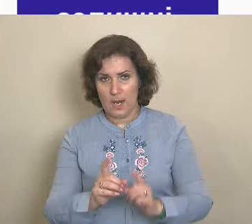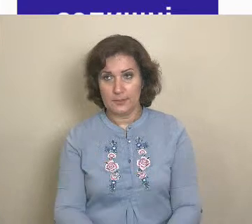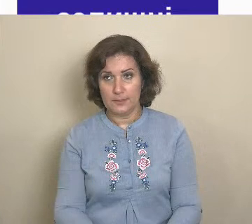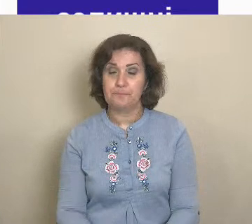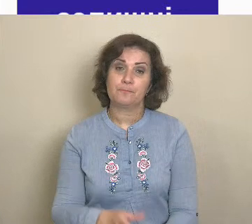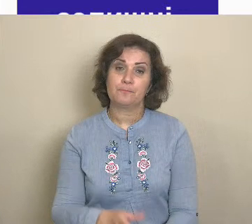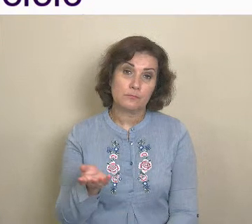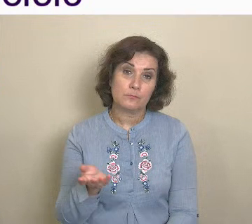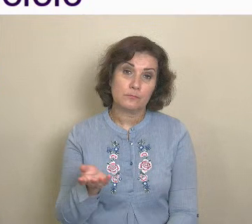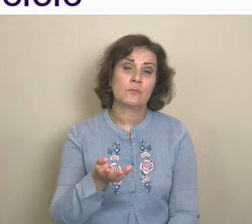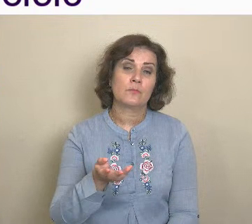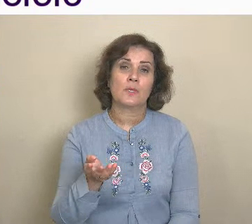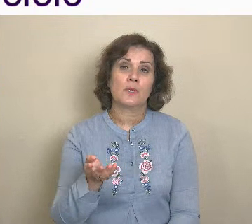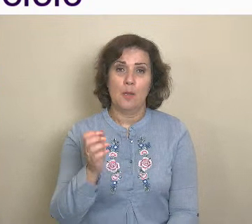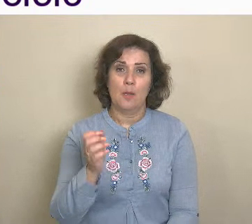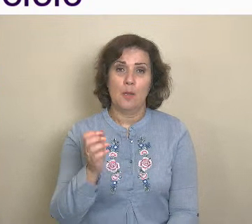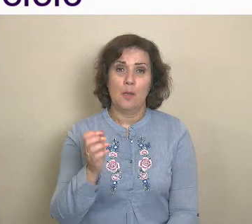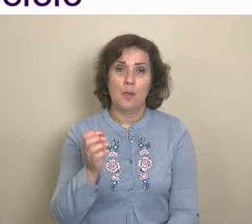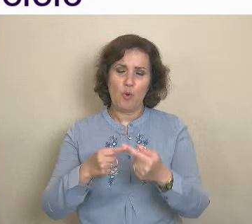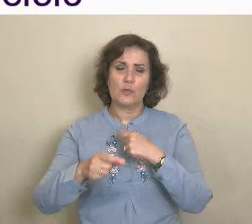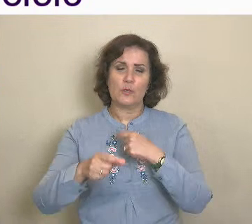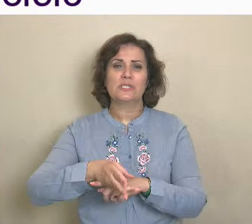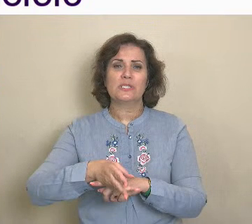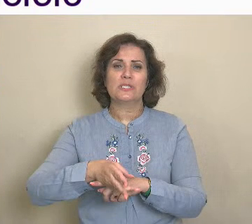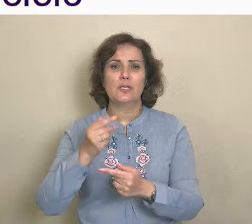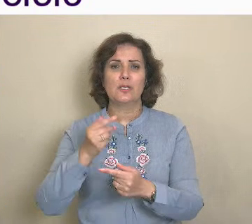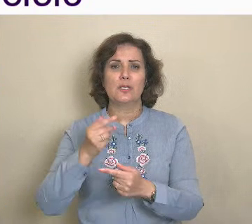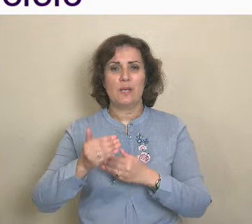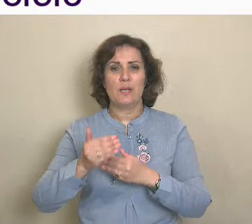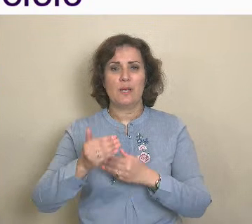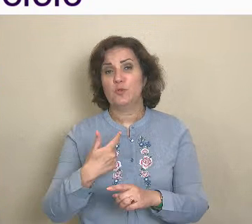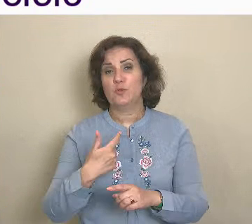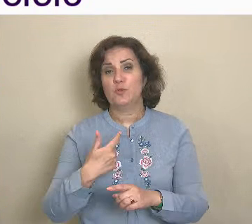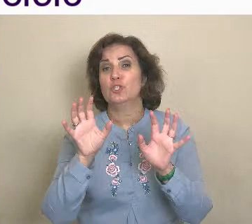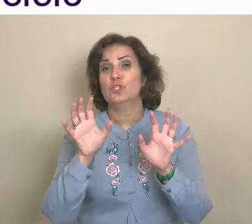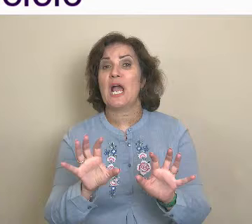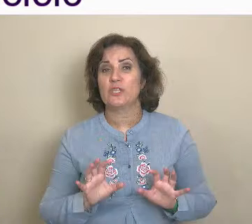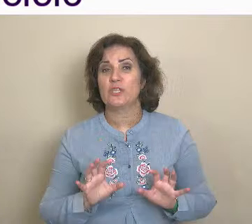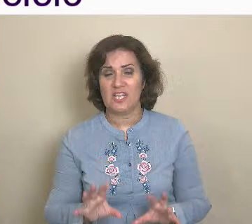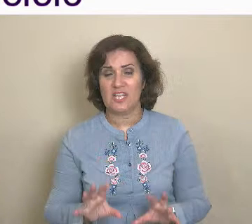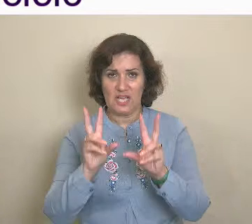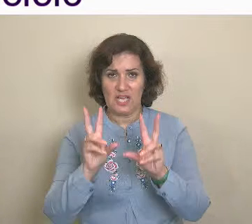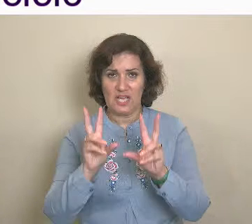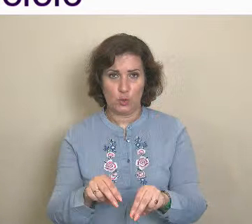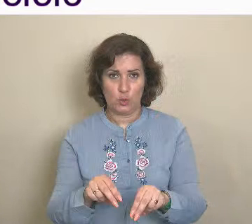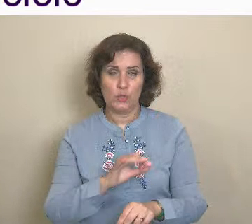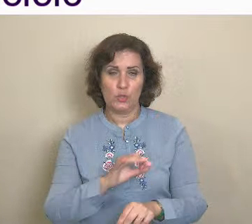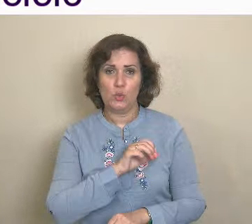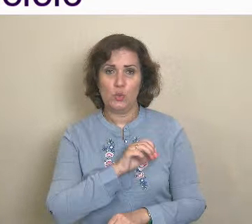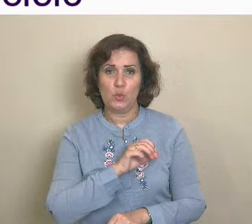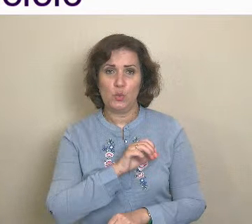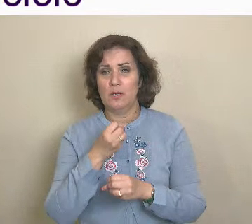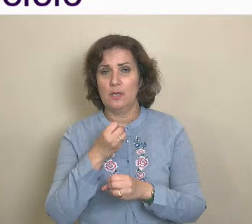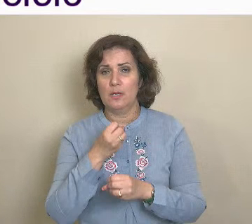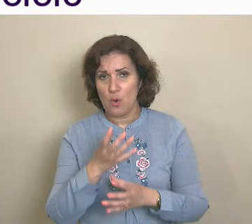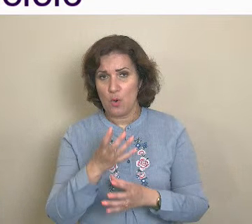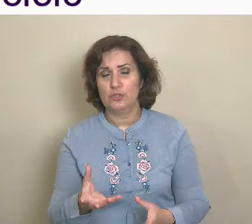the elections if it is elections to the Oblast Council. Our legislation